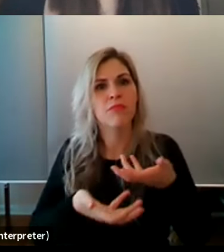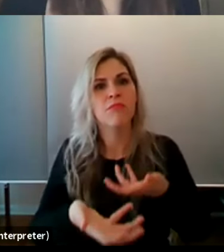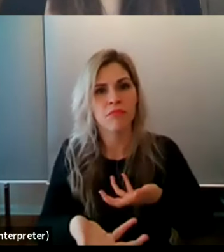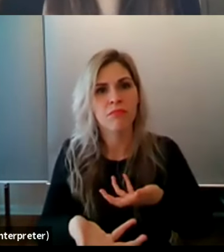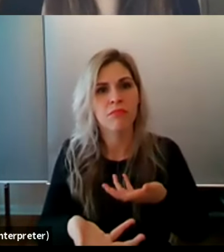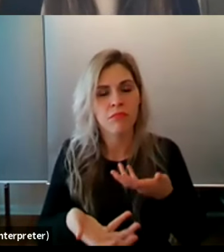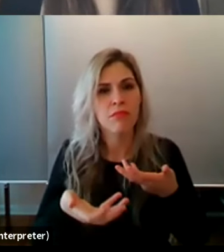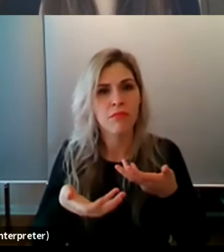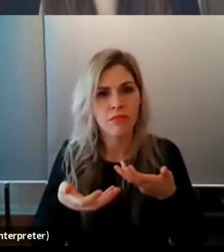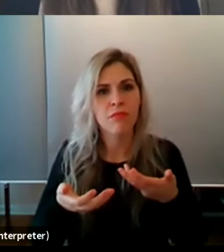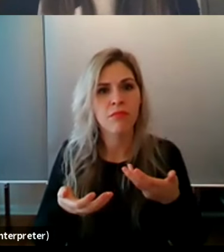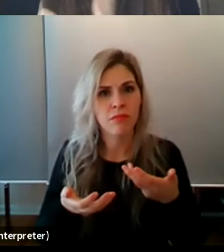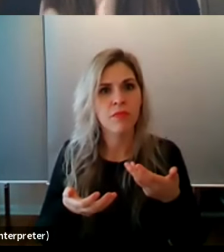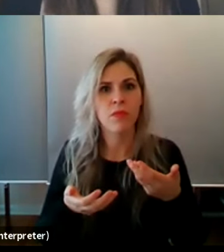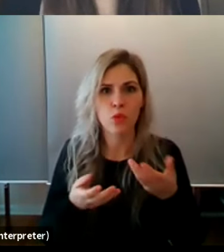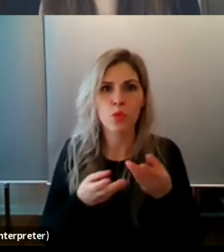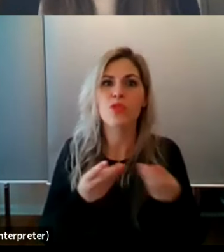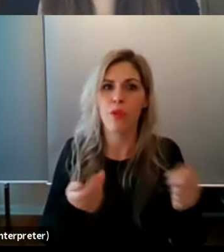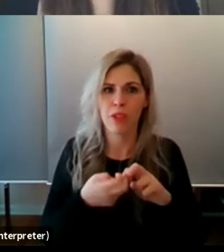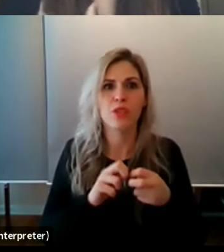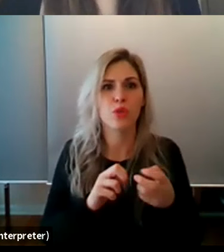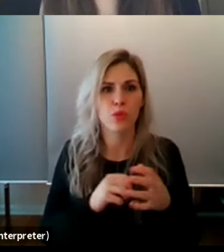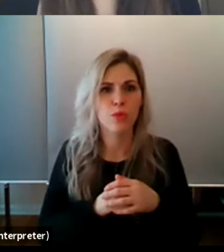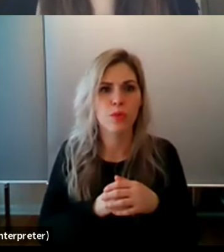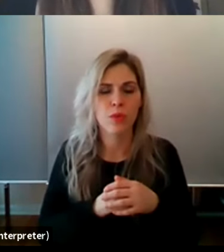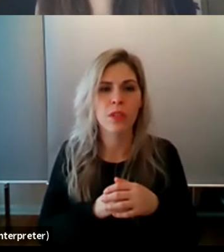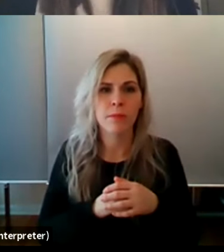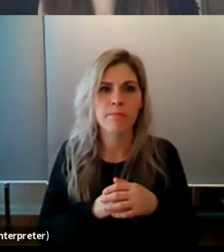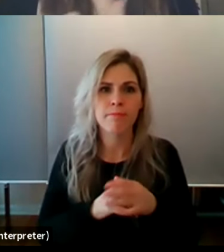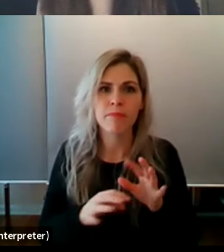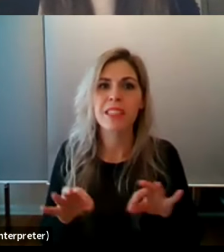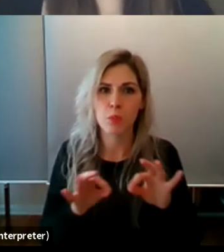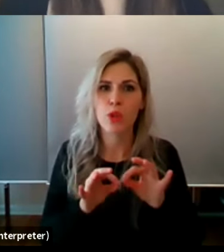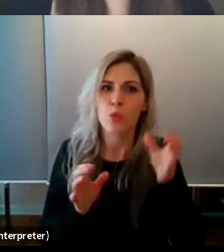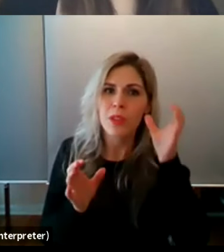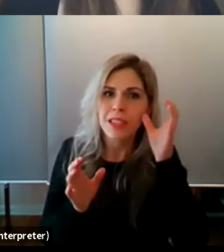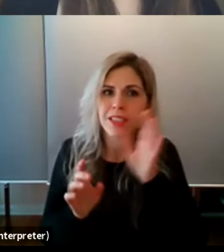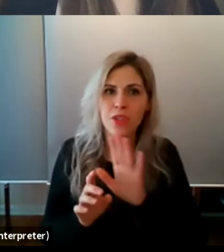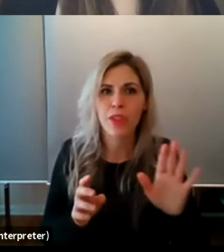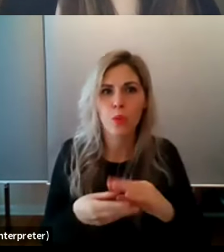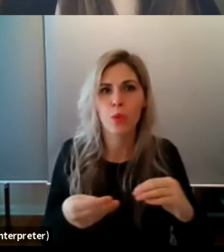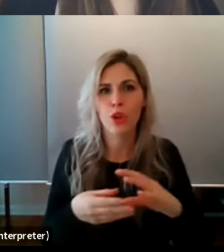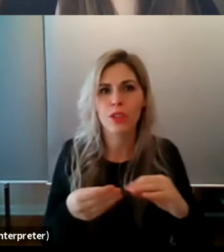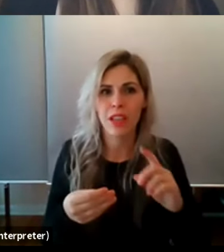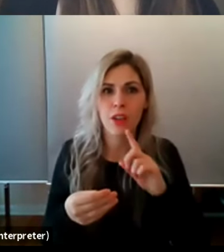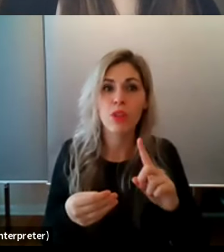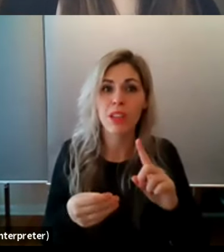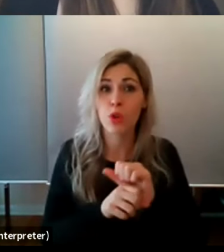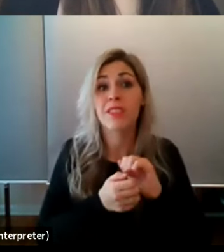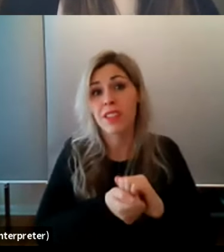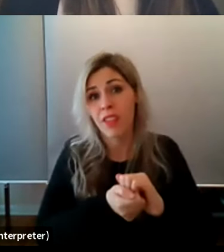to address this issue and to tackle this, listen to their voice and work on this issue all